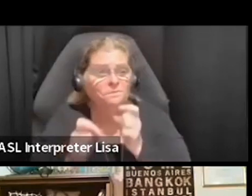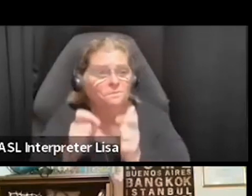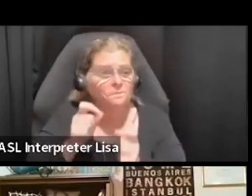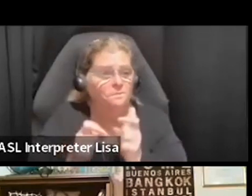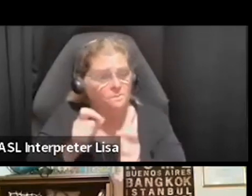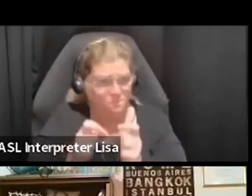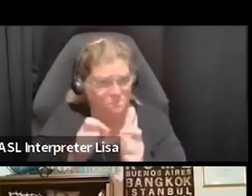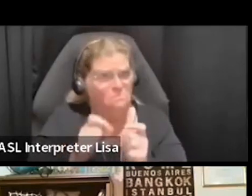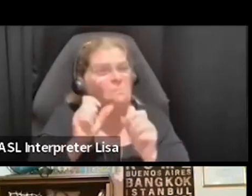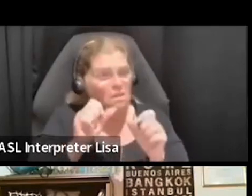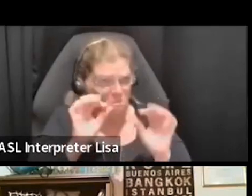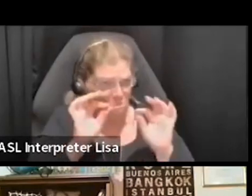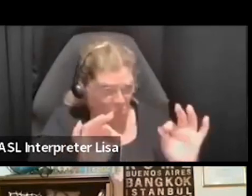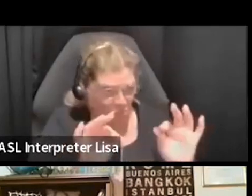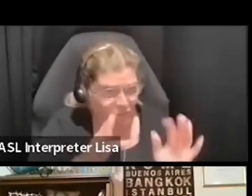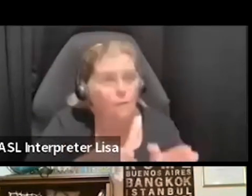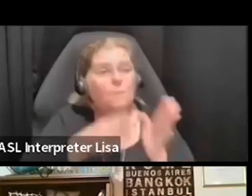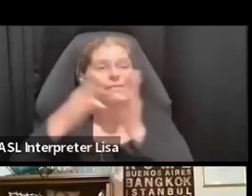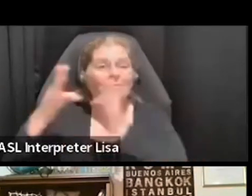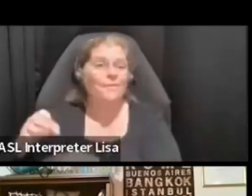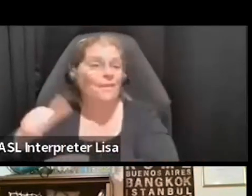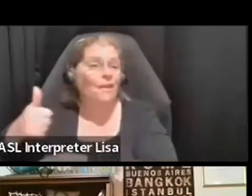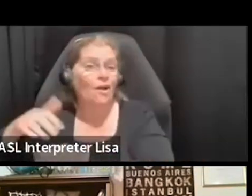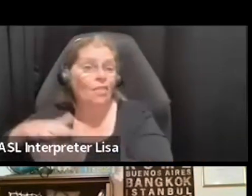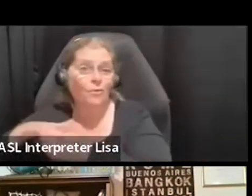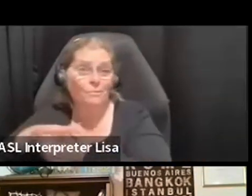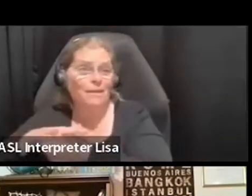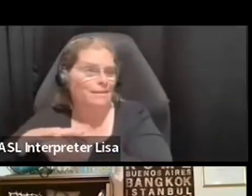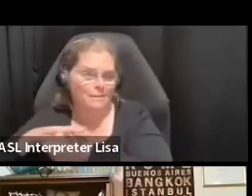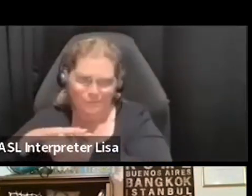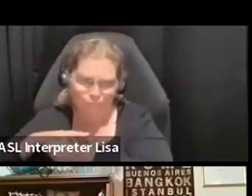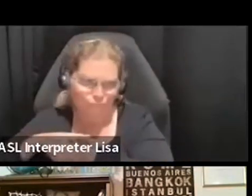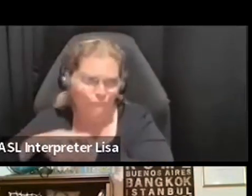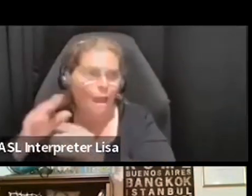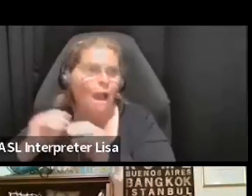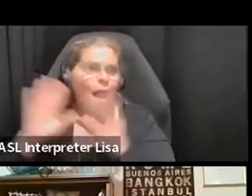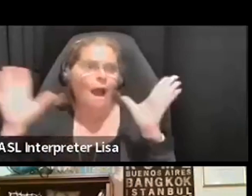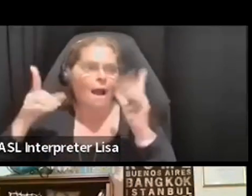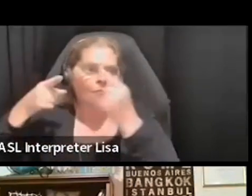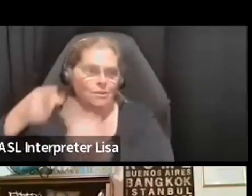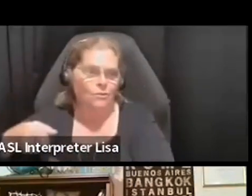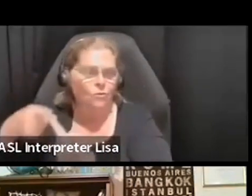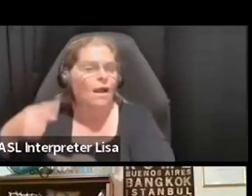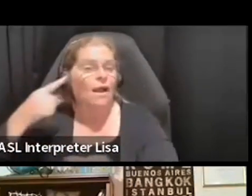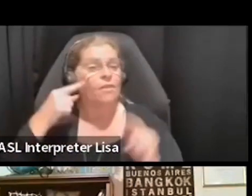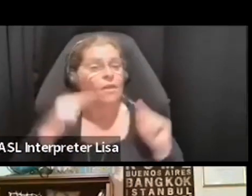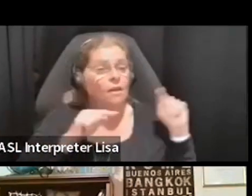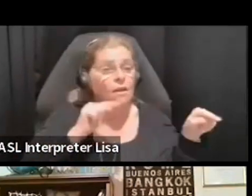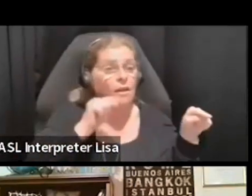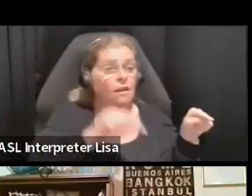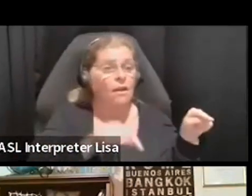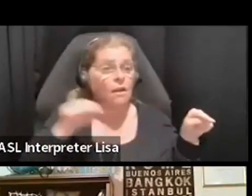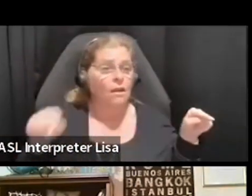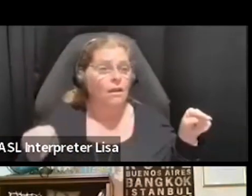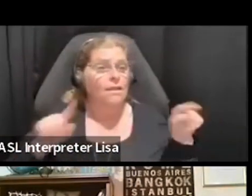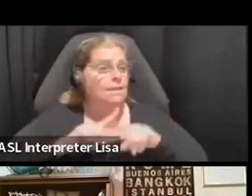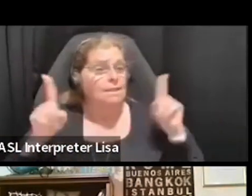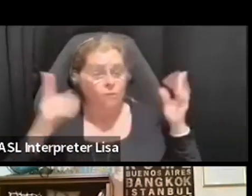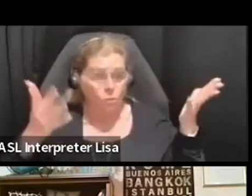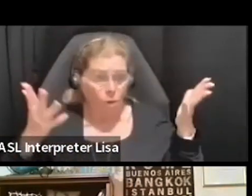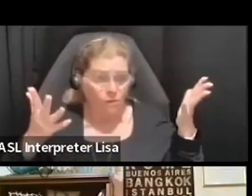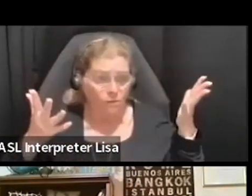then there are places where clearly we're struggling. I think it has to do with